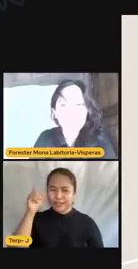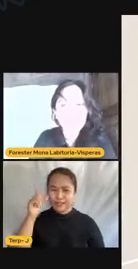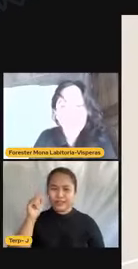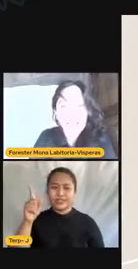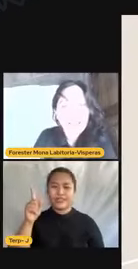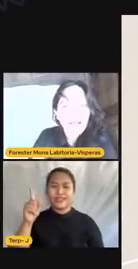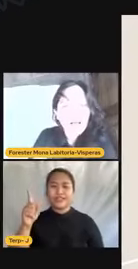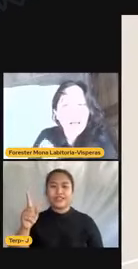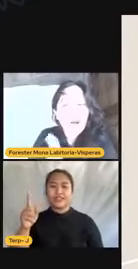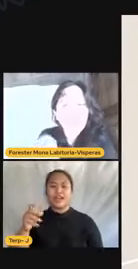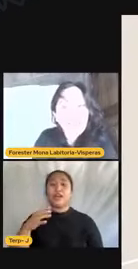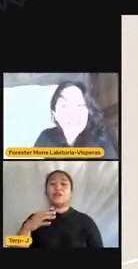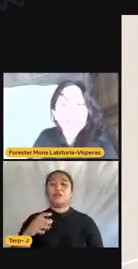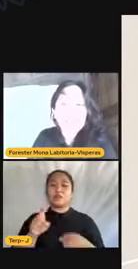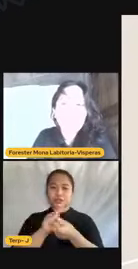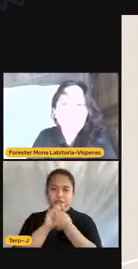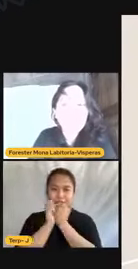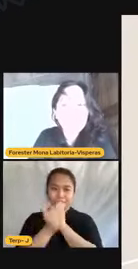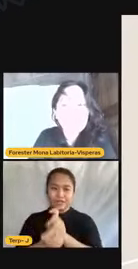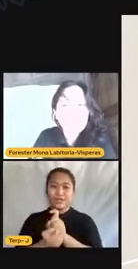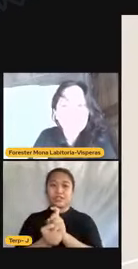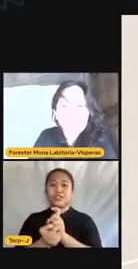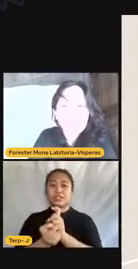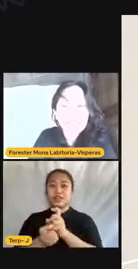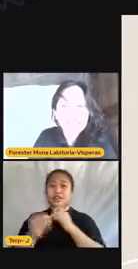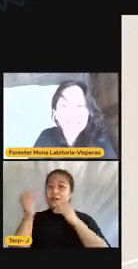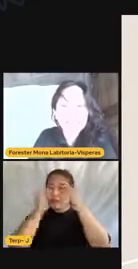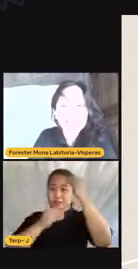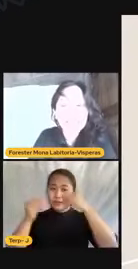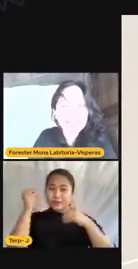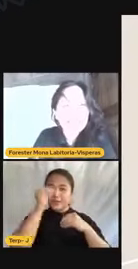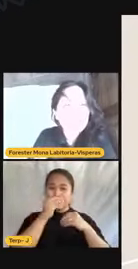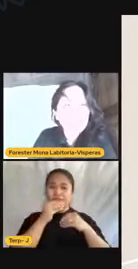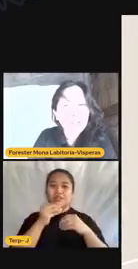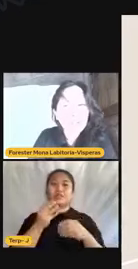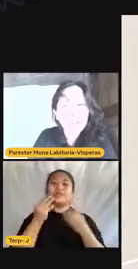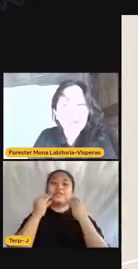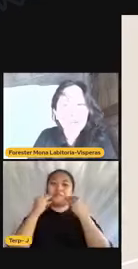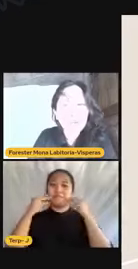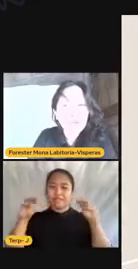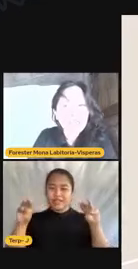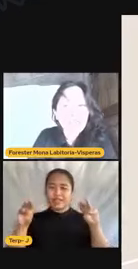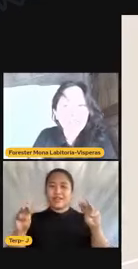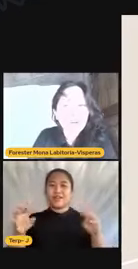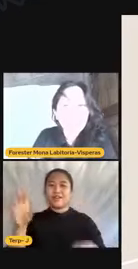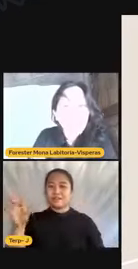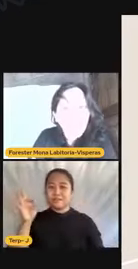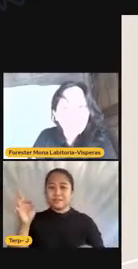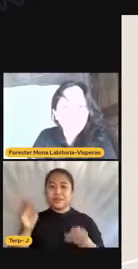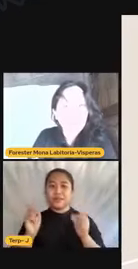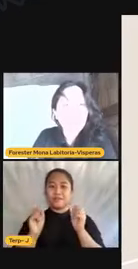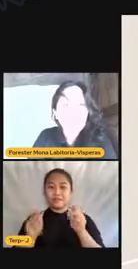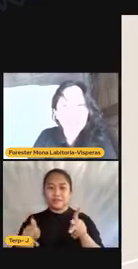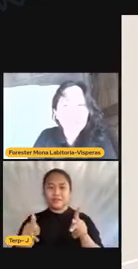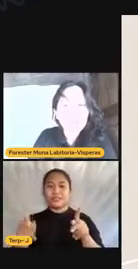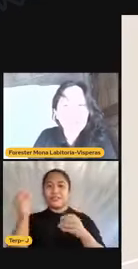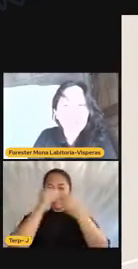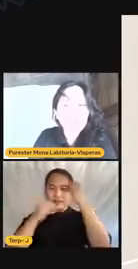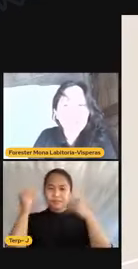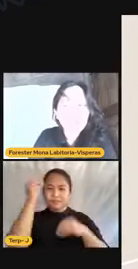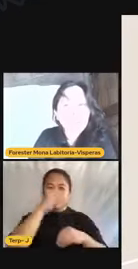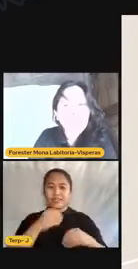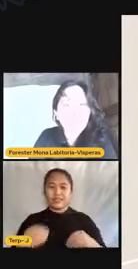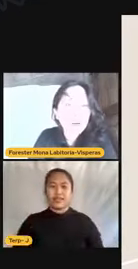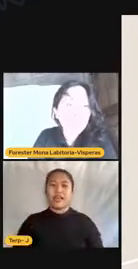message. Find the opportunity in the crisis. Sabi po ng lolo ko, if we are not part of the